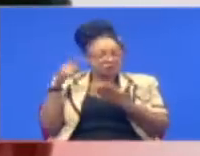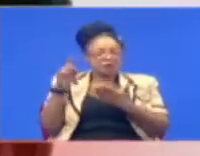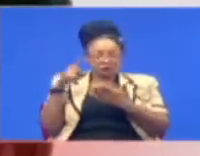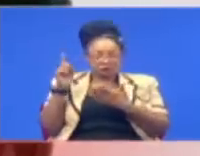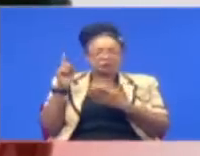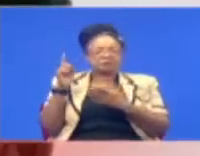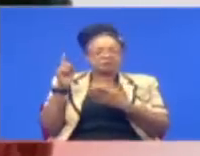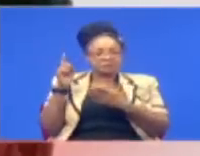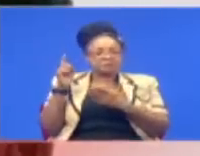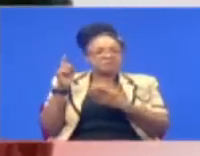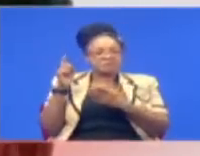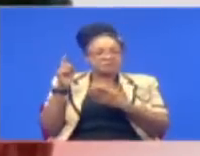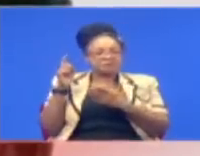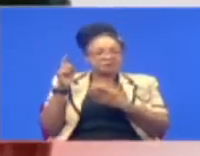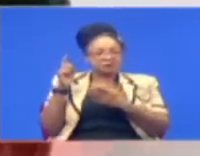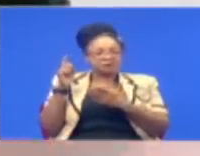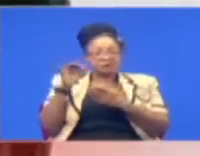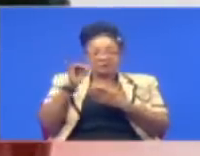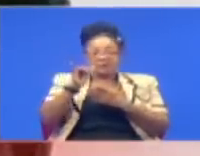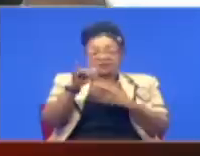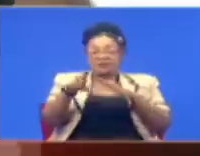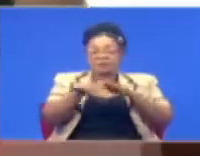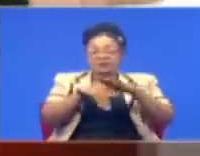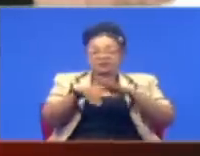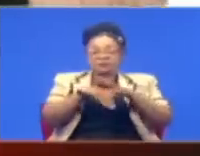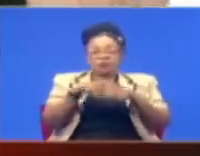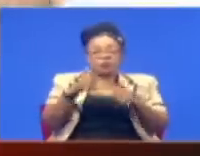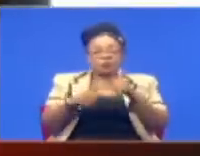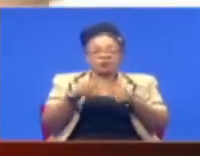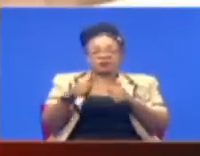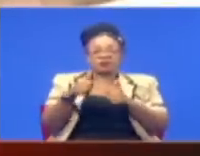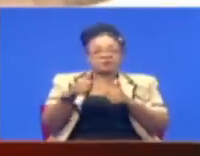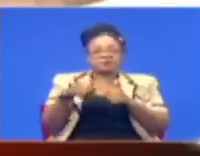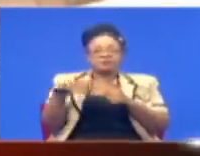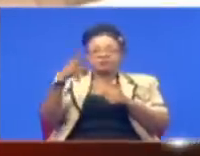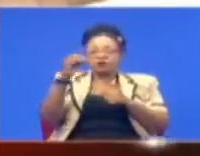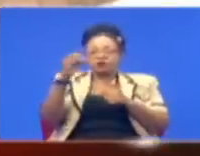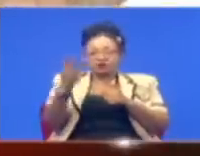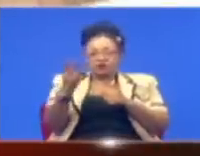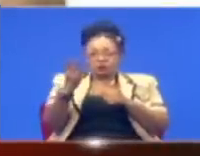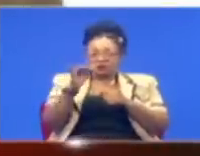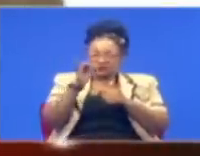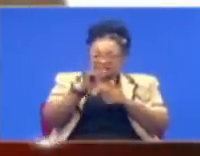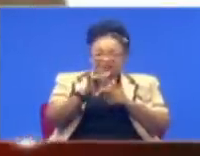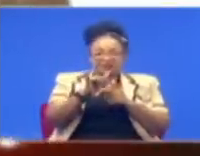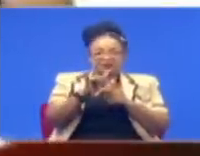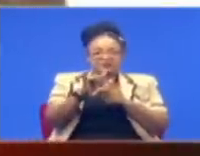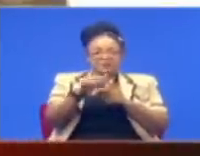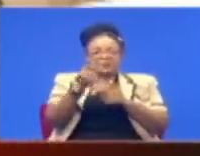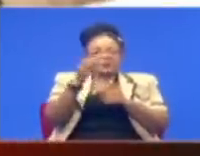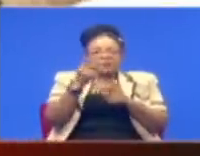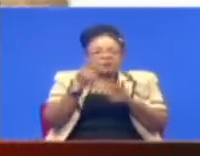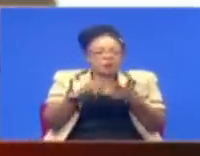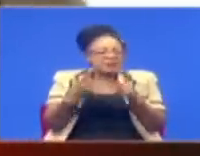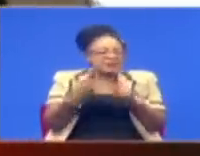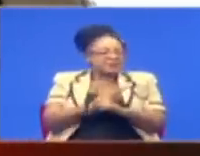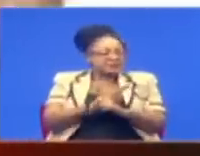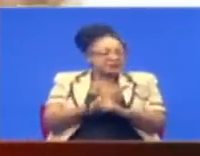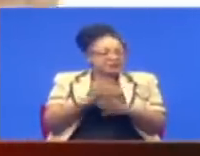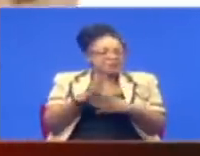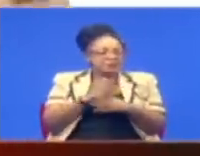That is the principle upon which 204 fell to that extent. Correct. So what is the difference